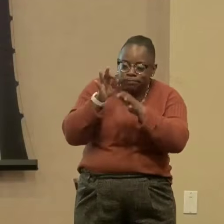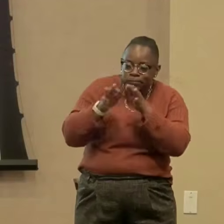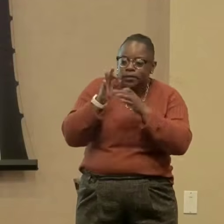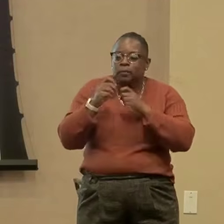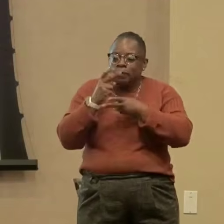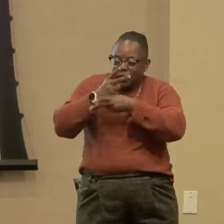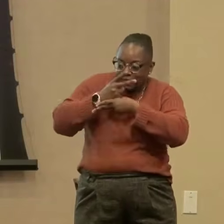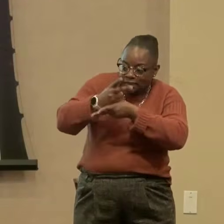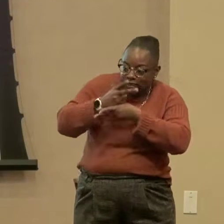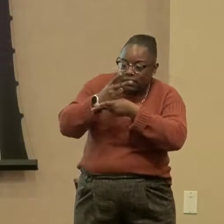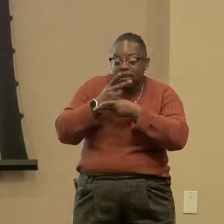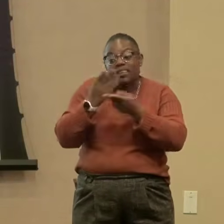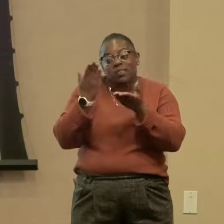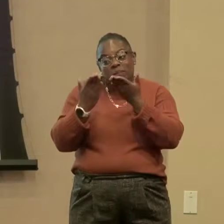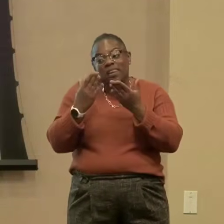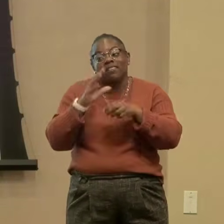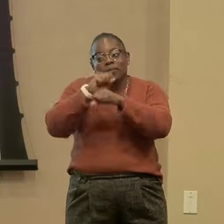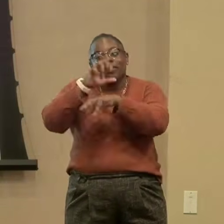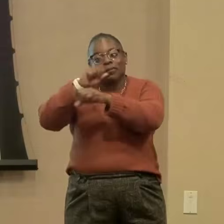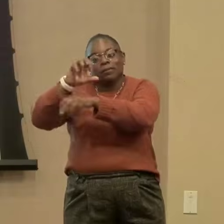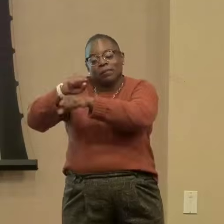TLC, and you'll probably have a lot of appointments.